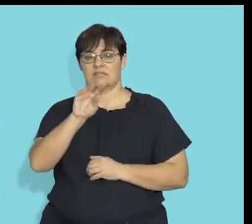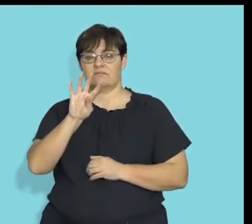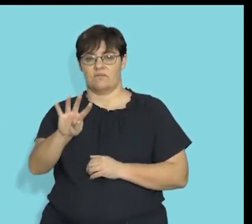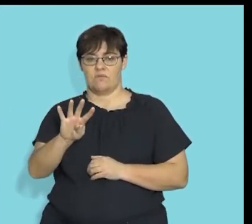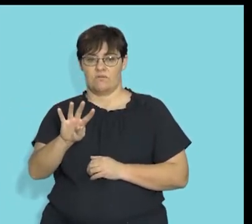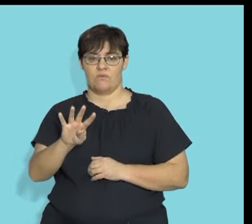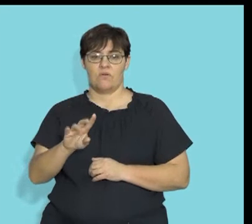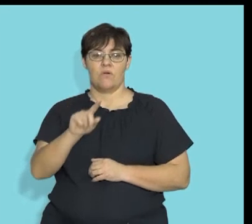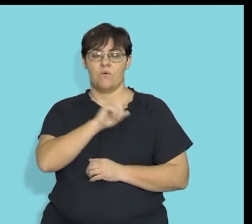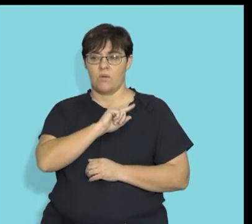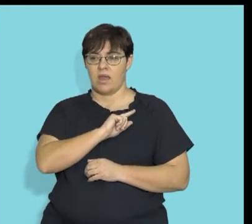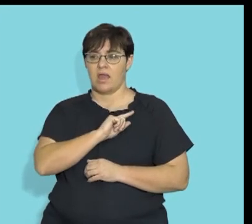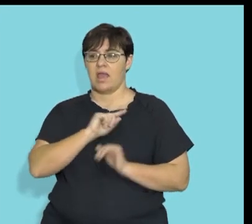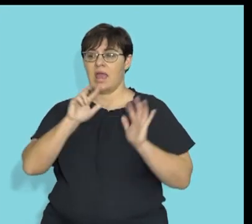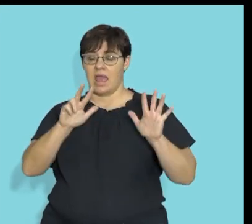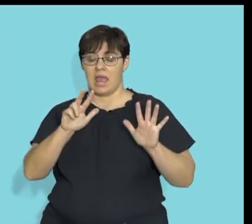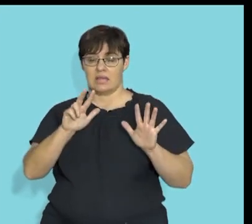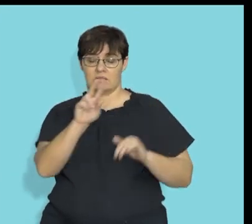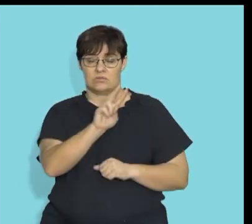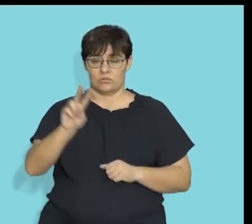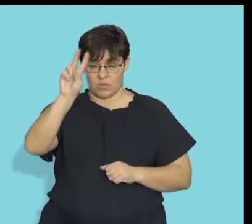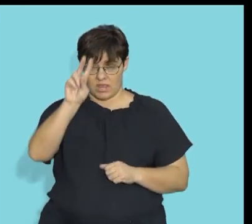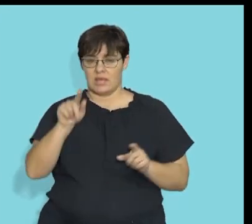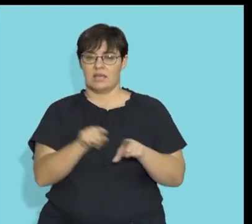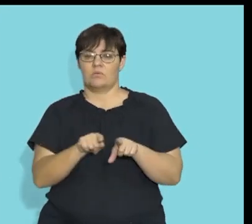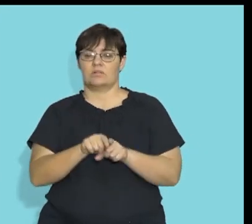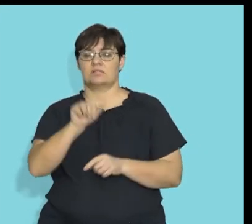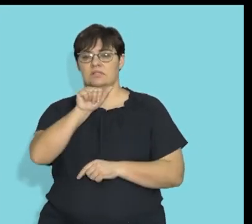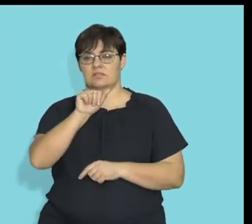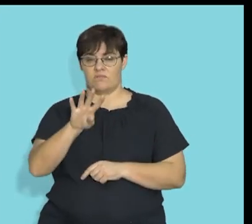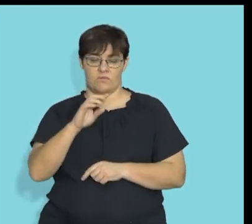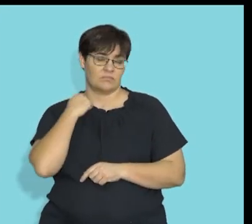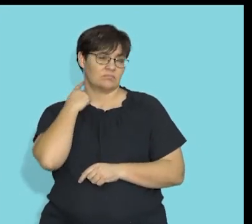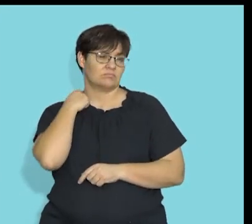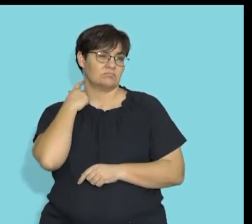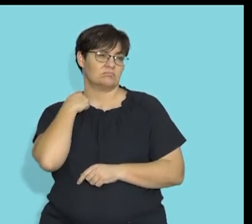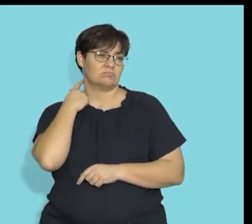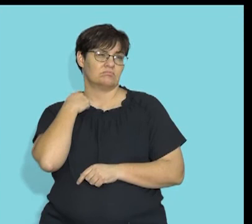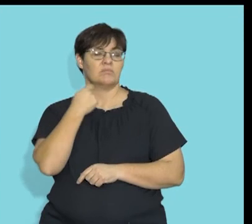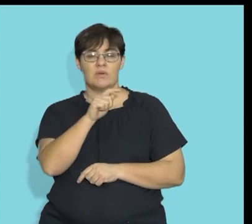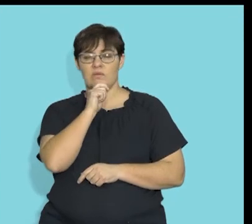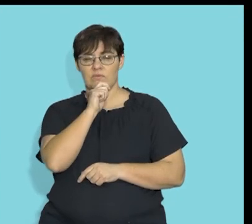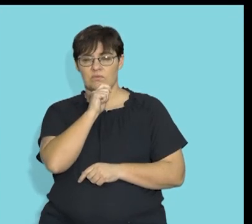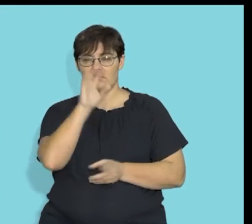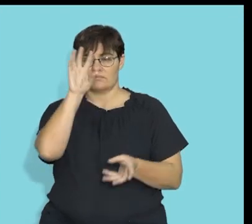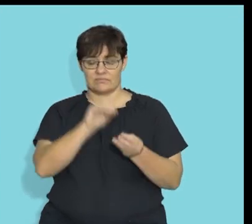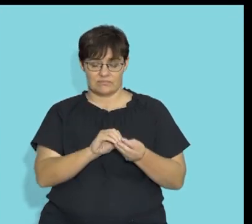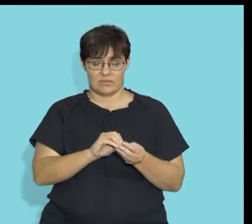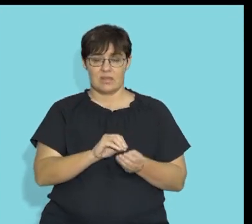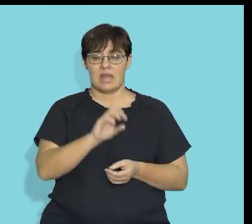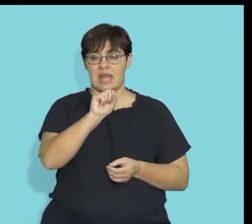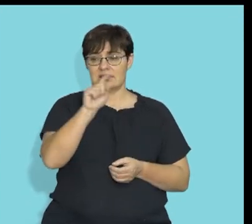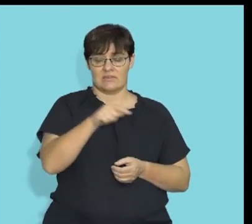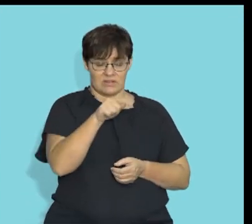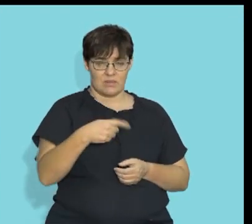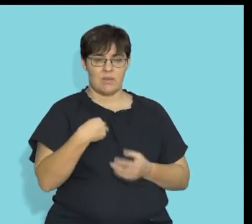be 64 because 8 squared is 64. But in order for me to actually use the sum